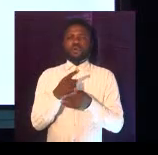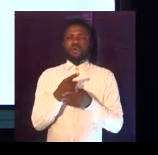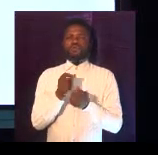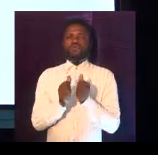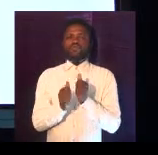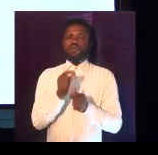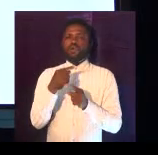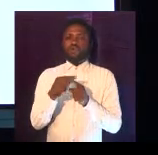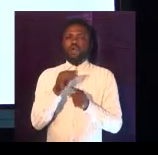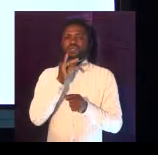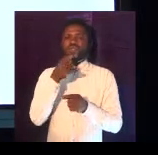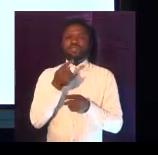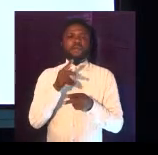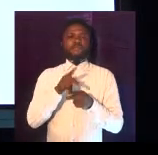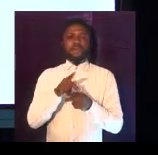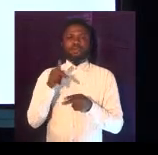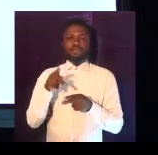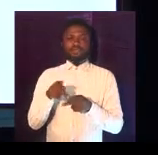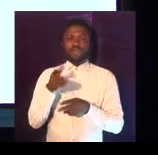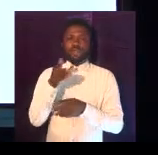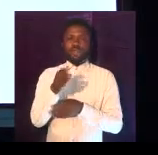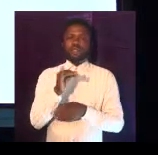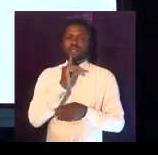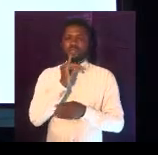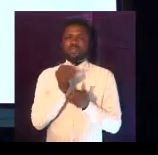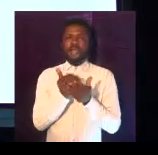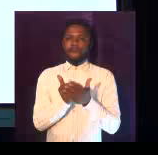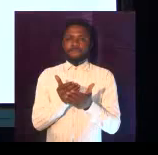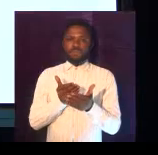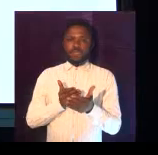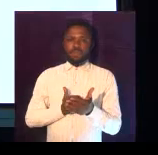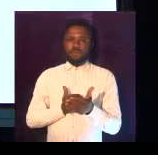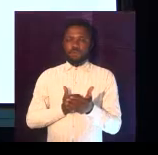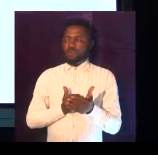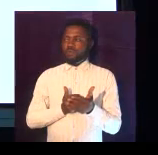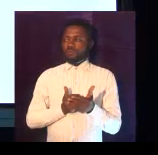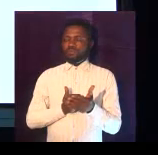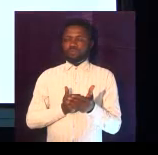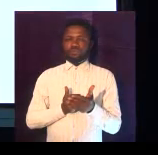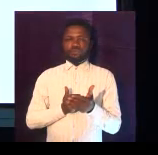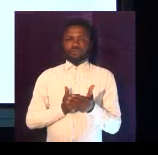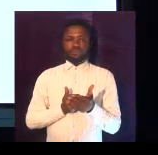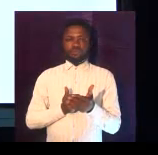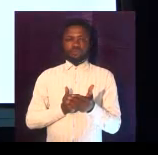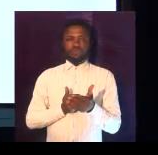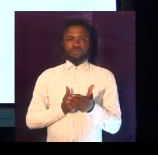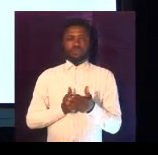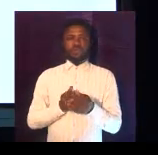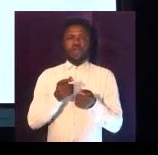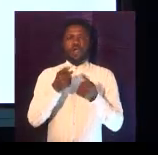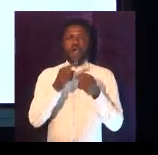Saturday. Which word is the preposition there? Before.